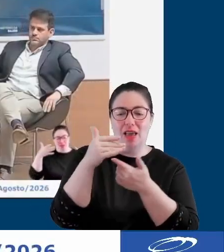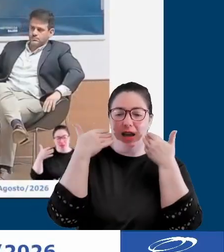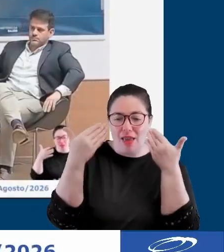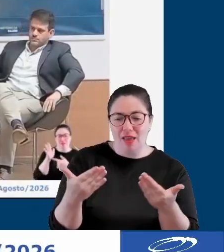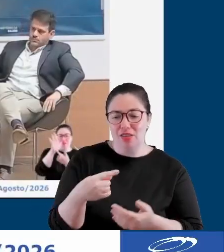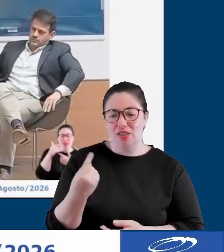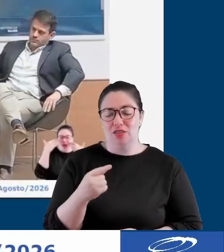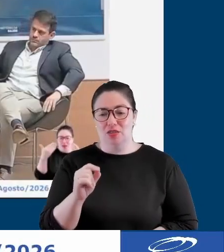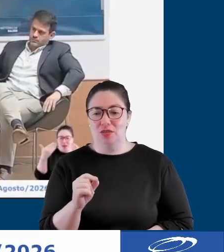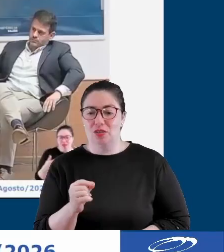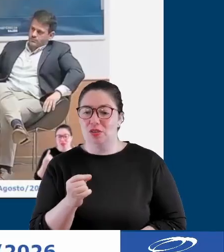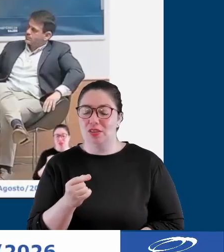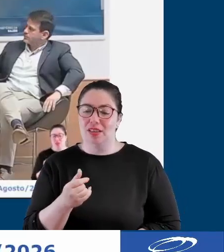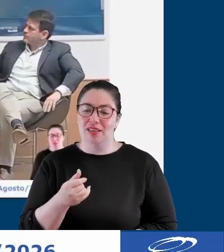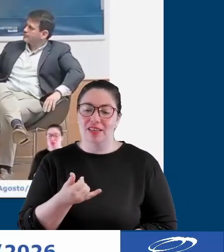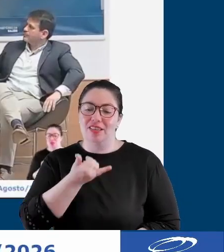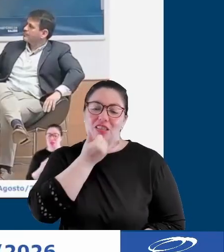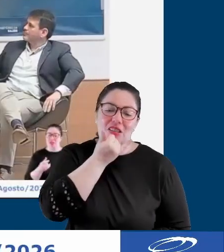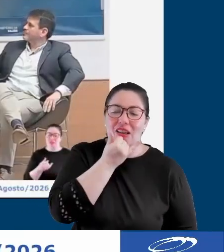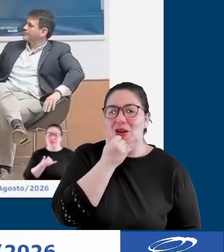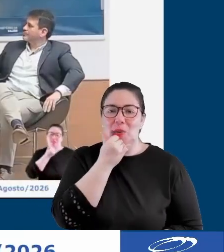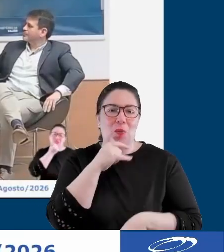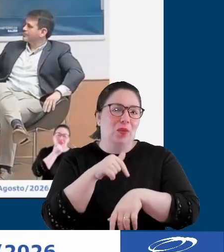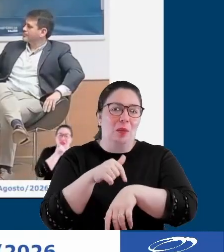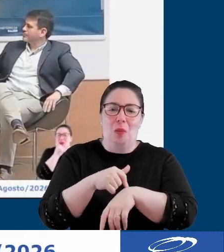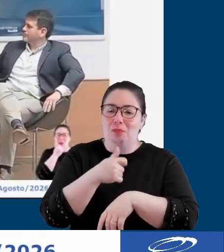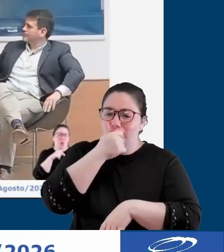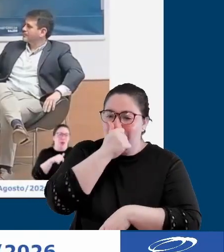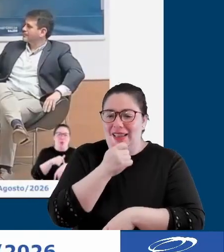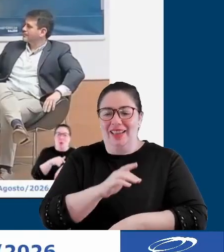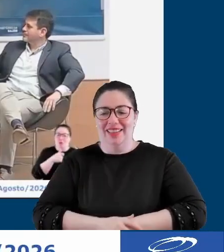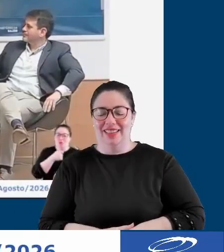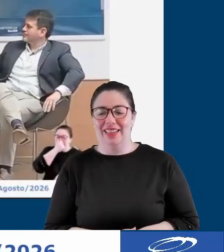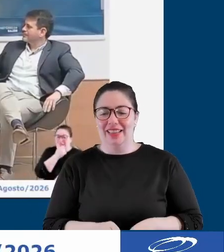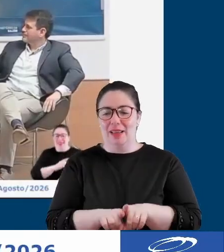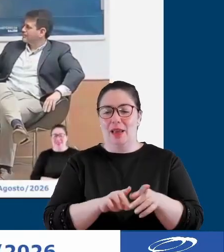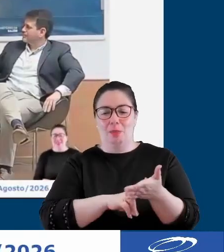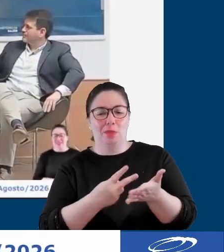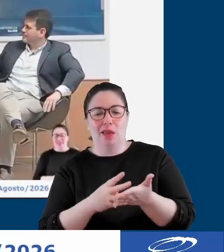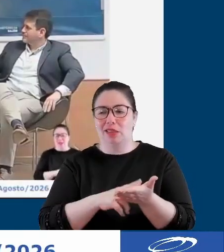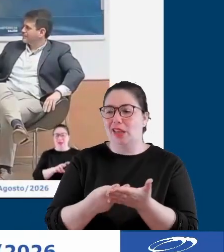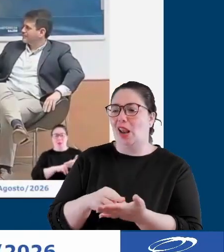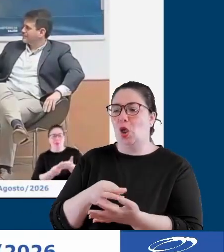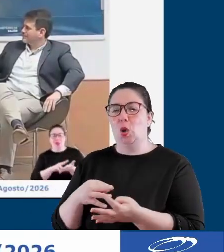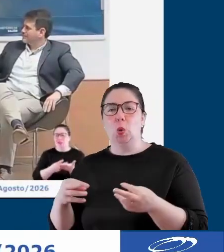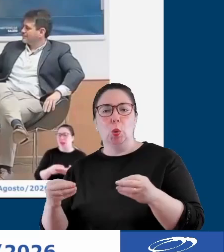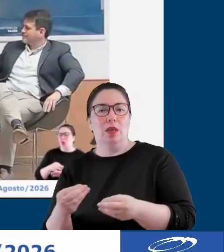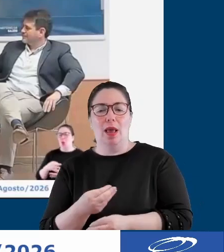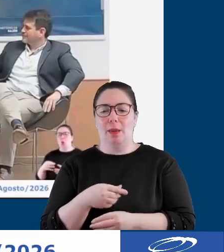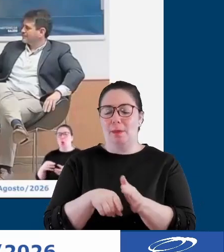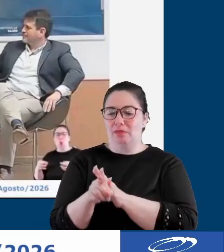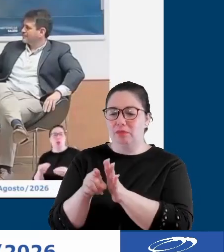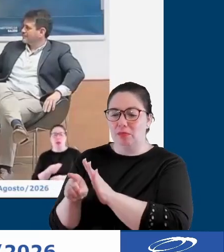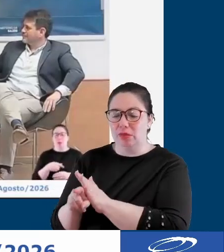I'm sorry we have so little time. I couldn't translate all the questions. We were talking a little about tuberculosis, a